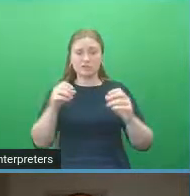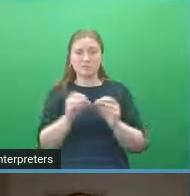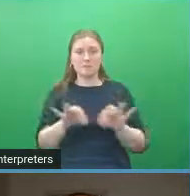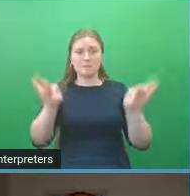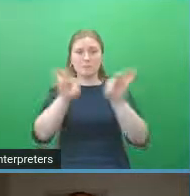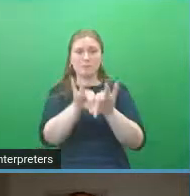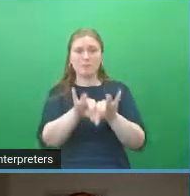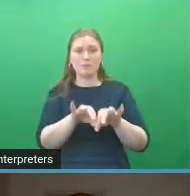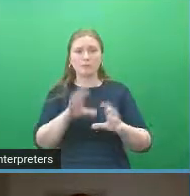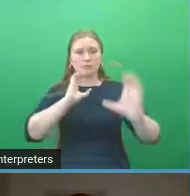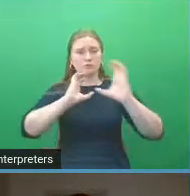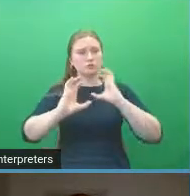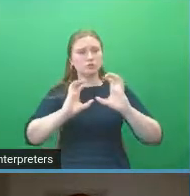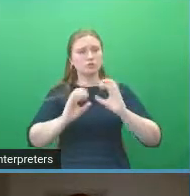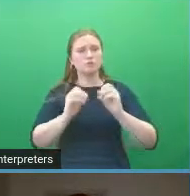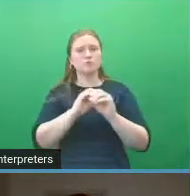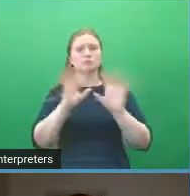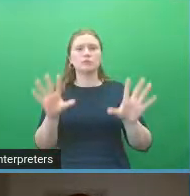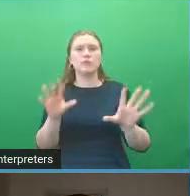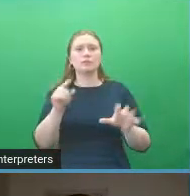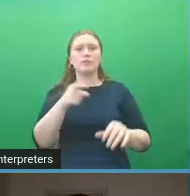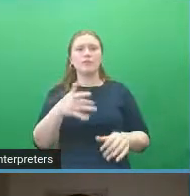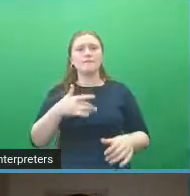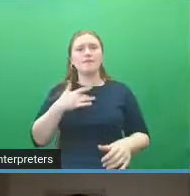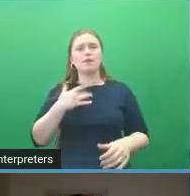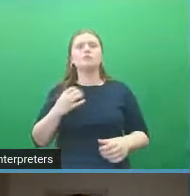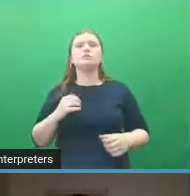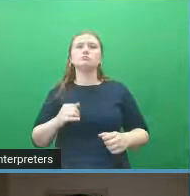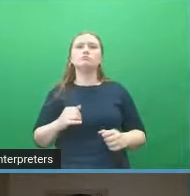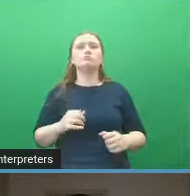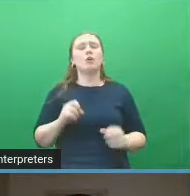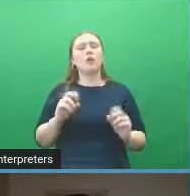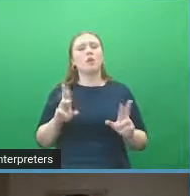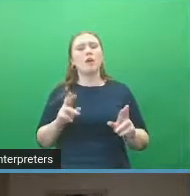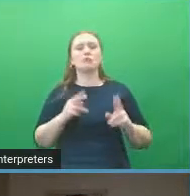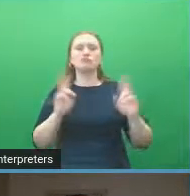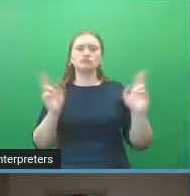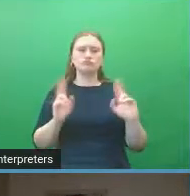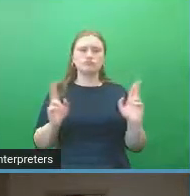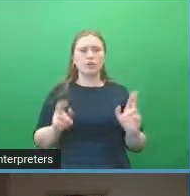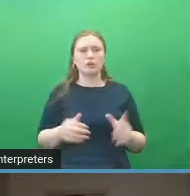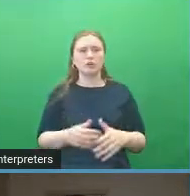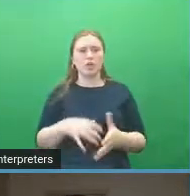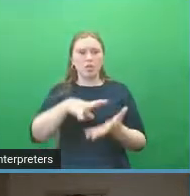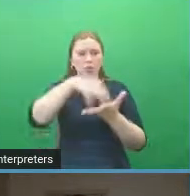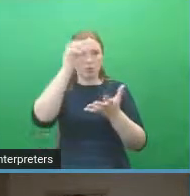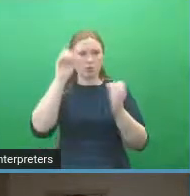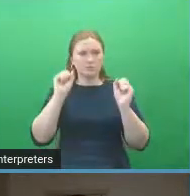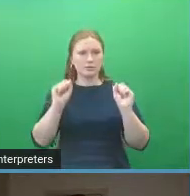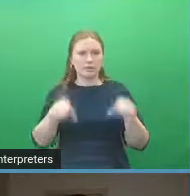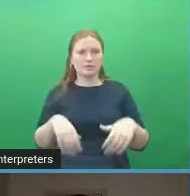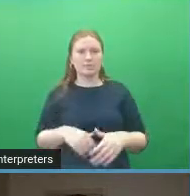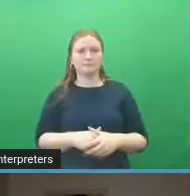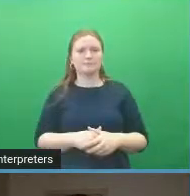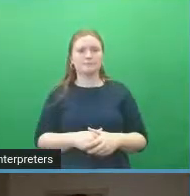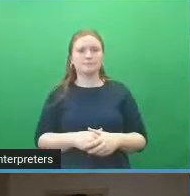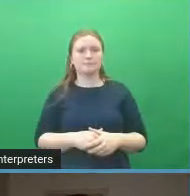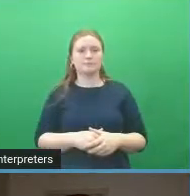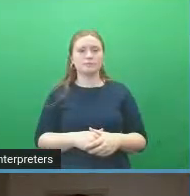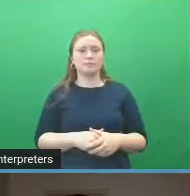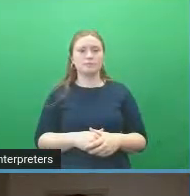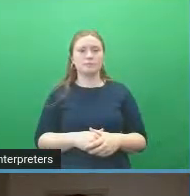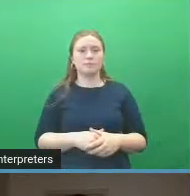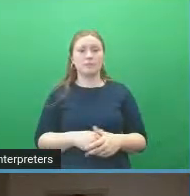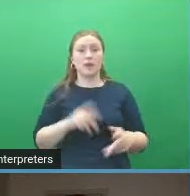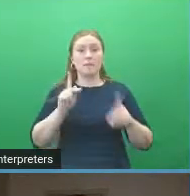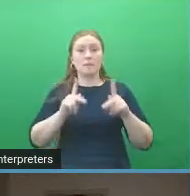this to your audiences so they are prepared and get the most out of it. All people learn and process information differently, so